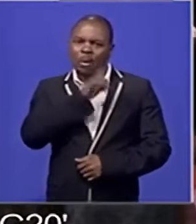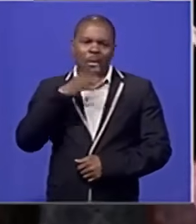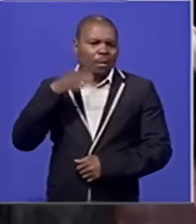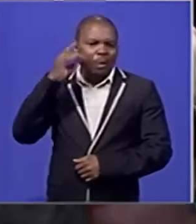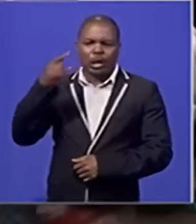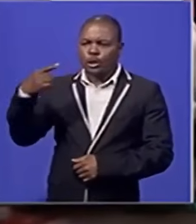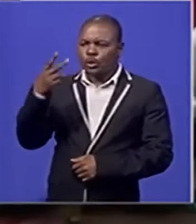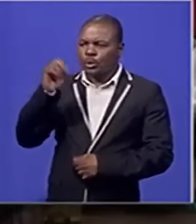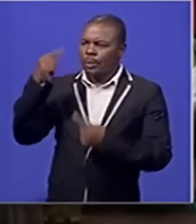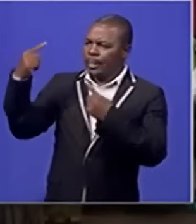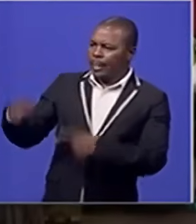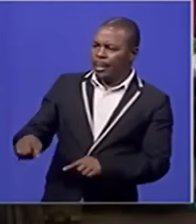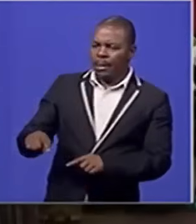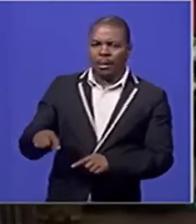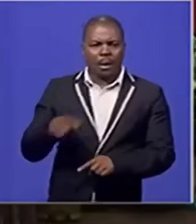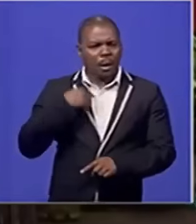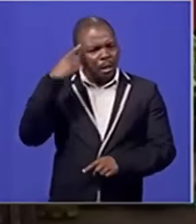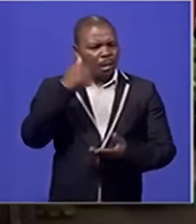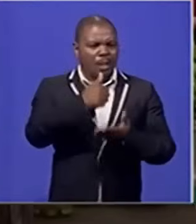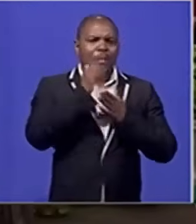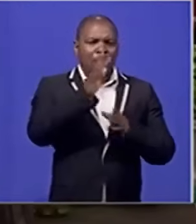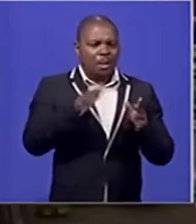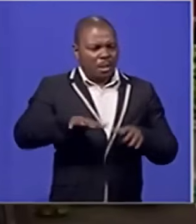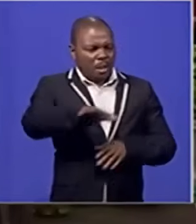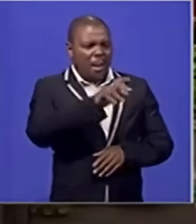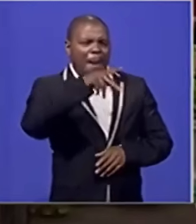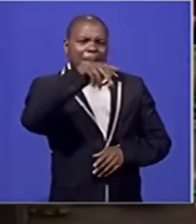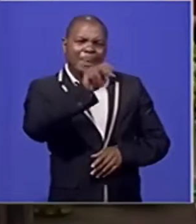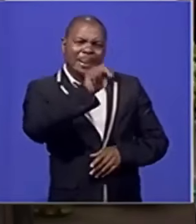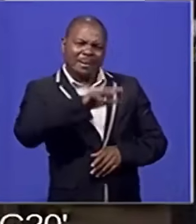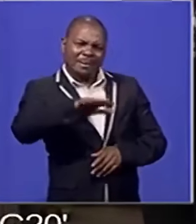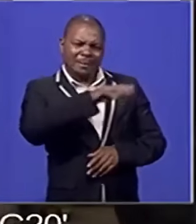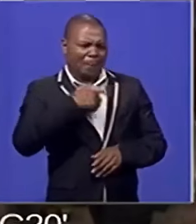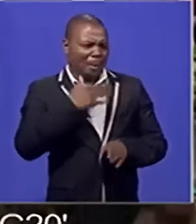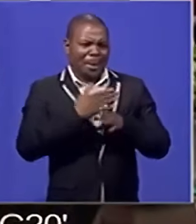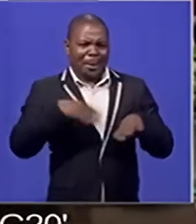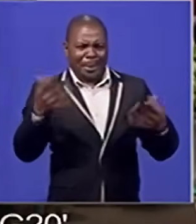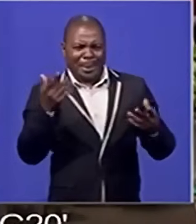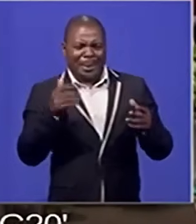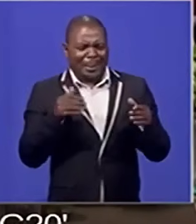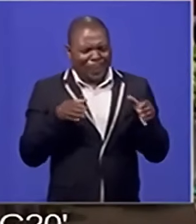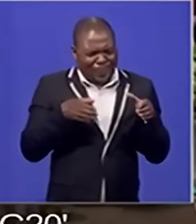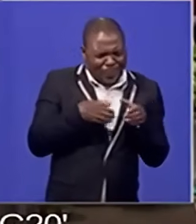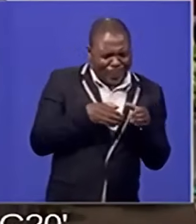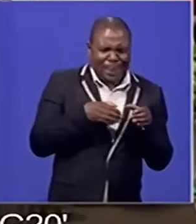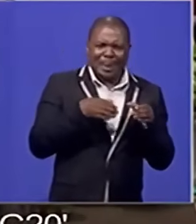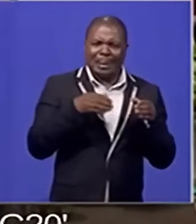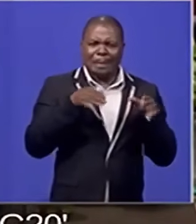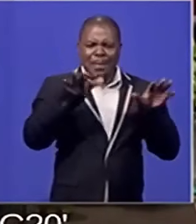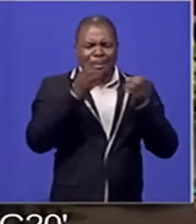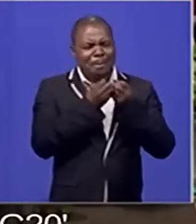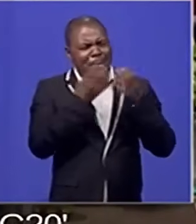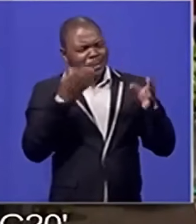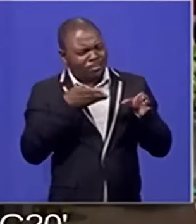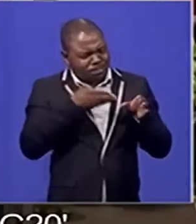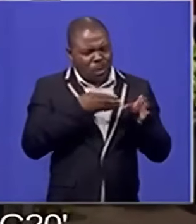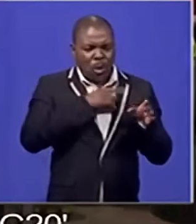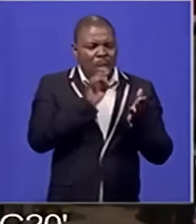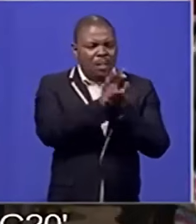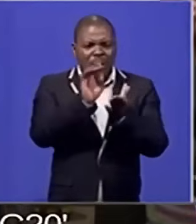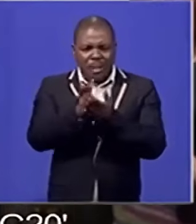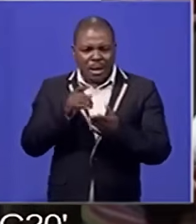tlo re gola bjala ka le bona mophena a re bereke lebile re squeezana mo plekeng ye one ka baka la gore ba kubile batho jala re kgone go